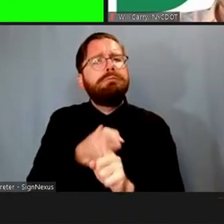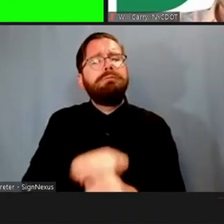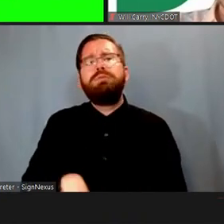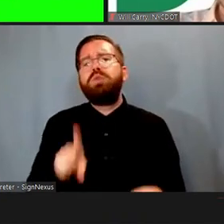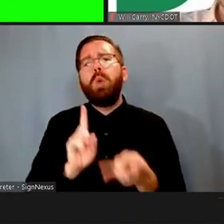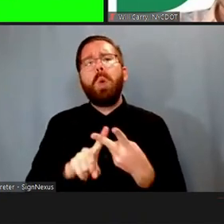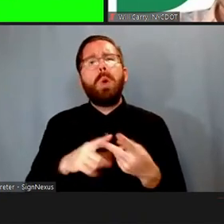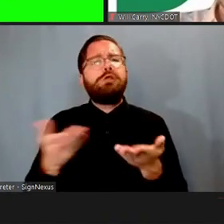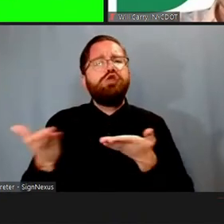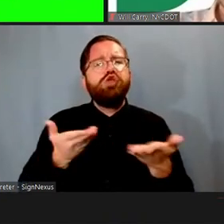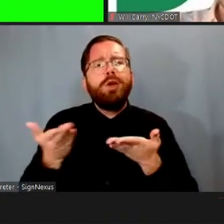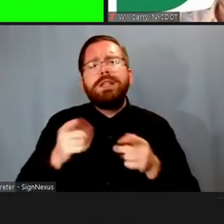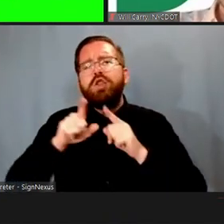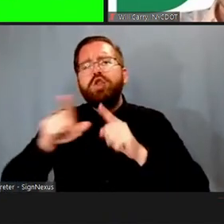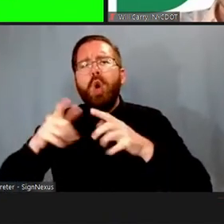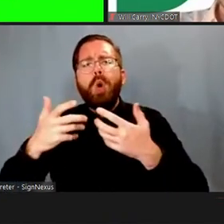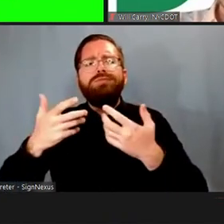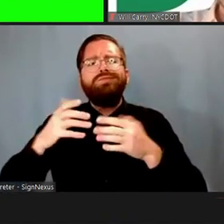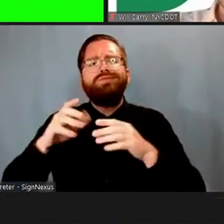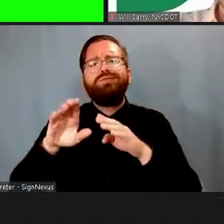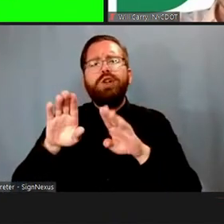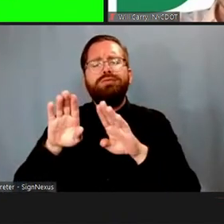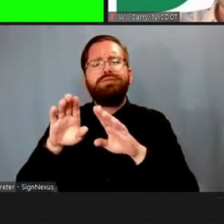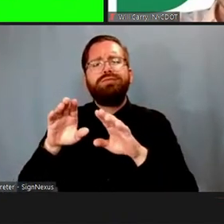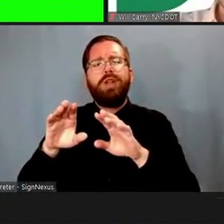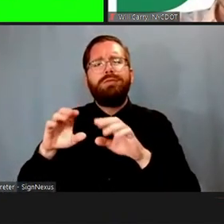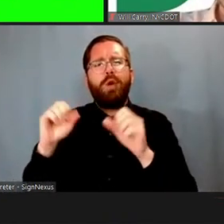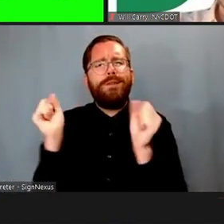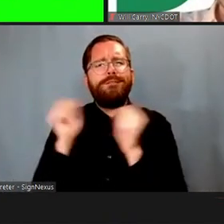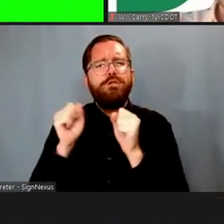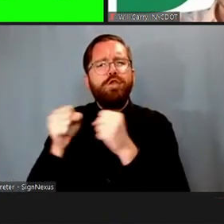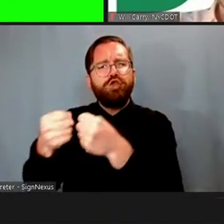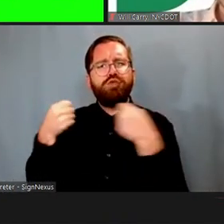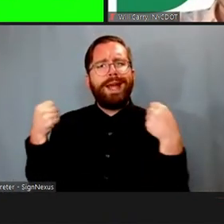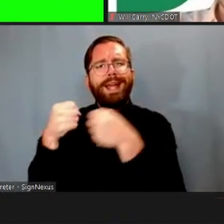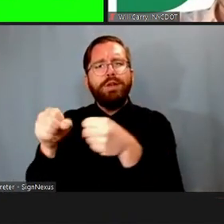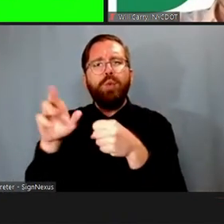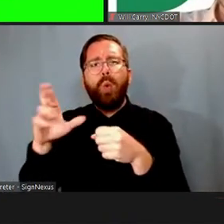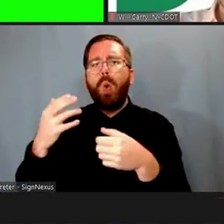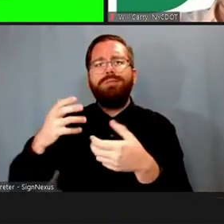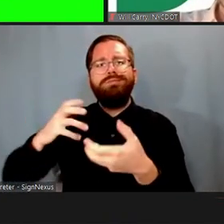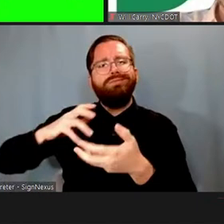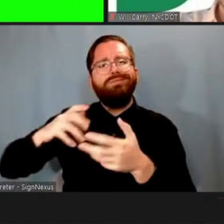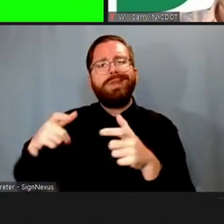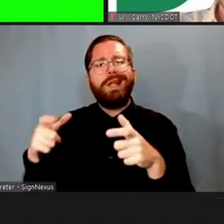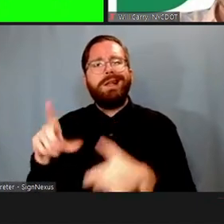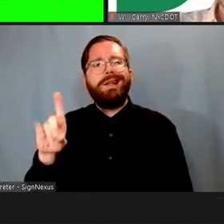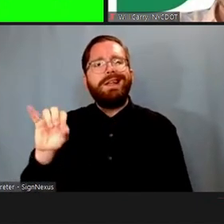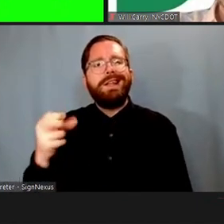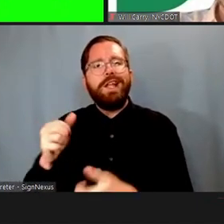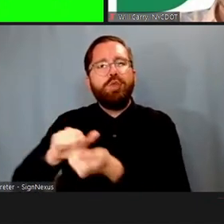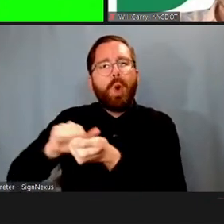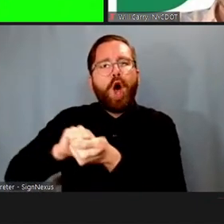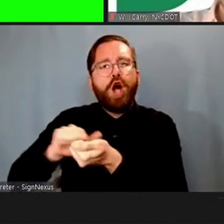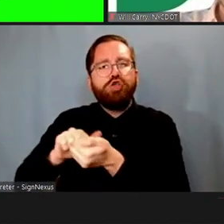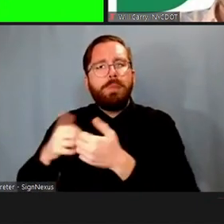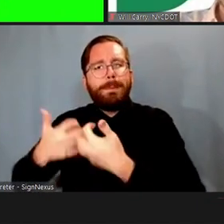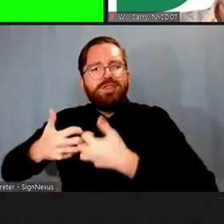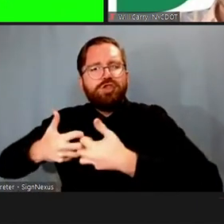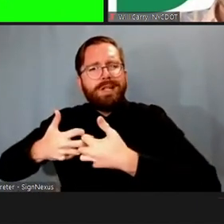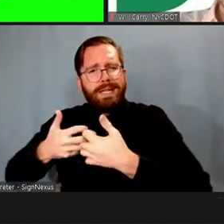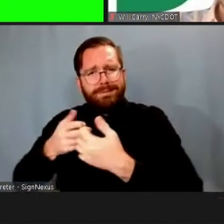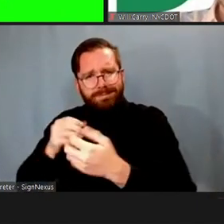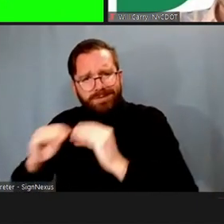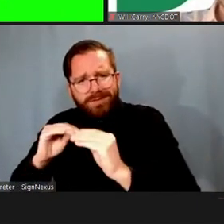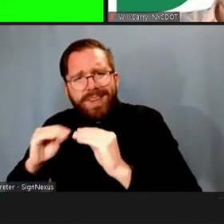dishwasher which generally needs to occur during normal business hours as to building rules additionally when it